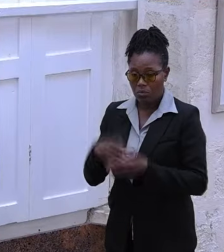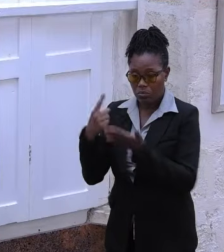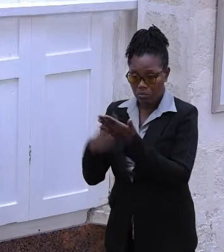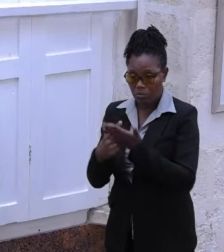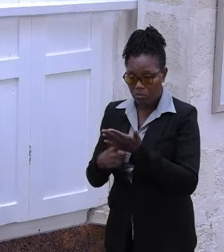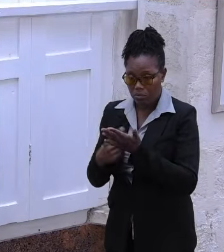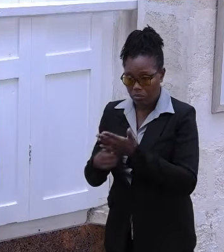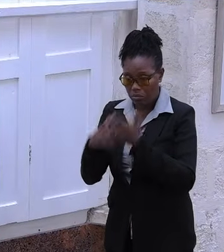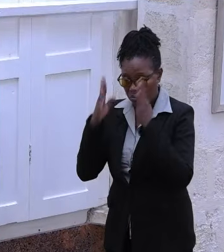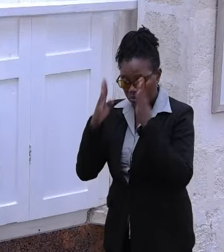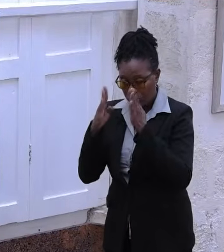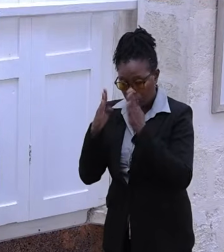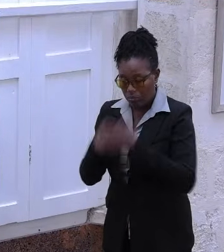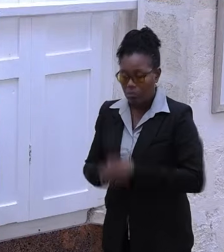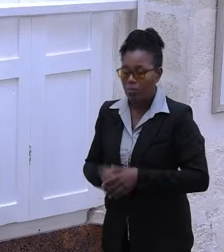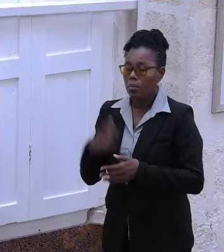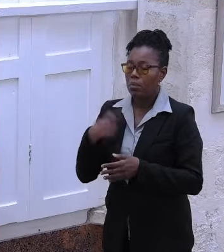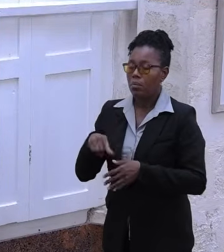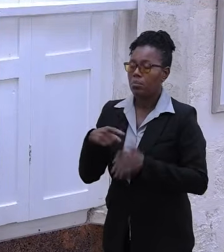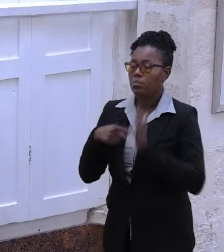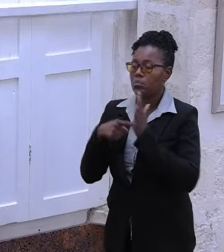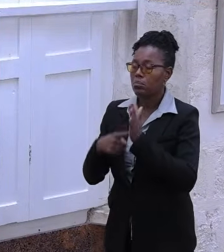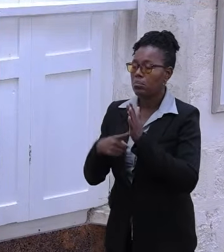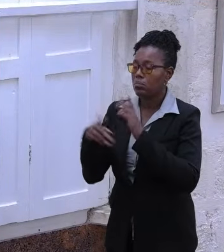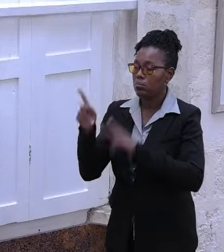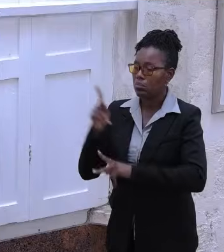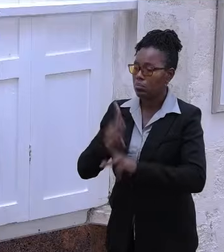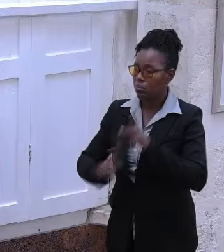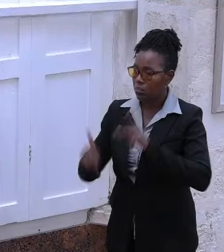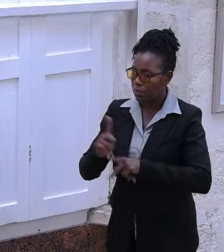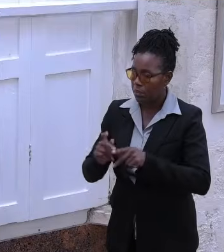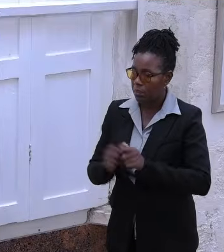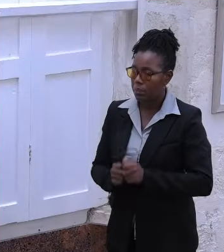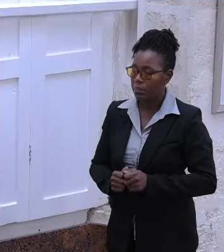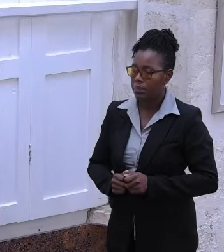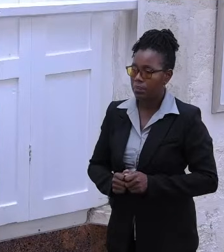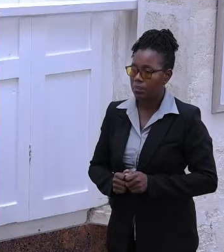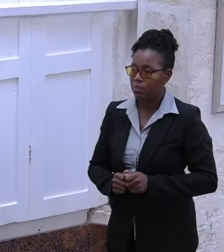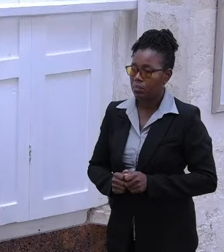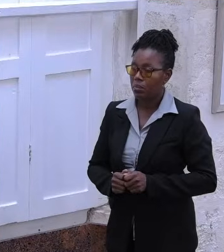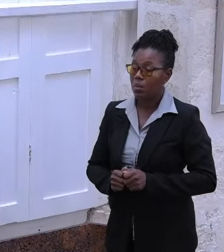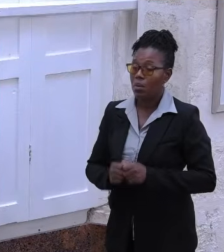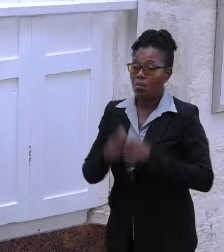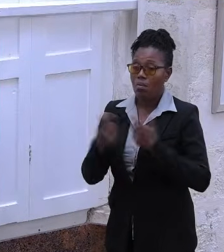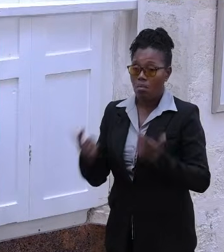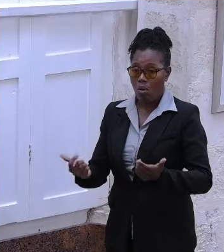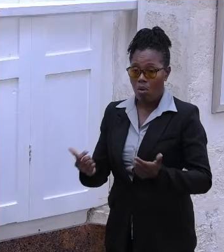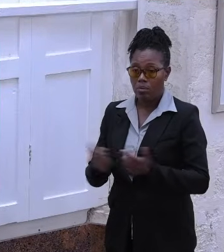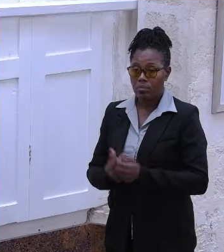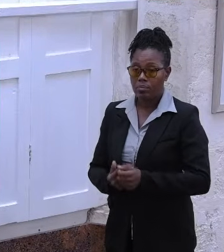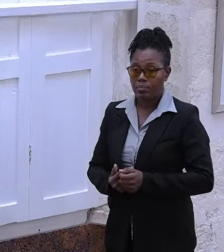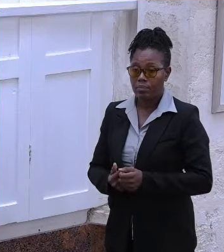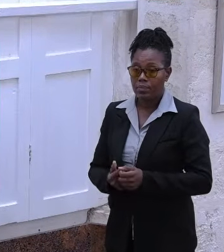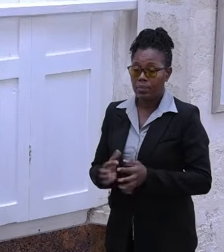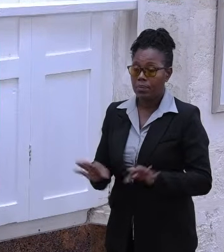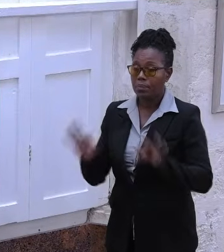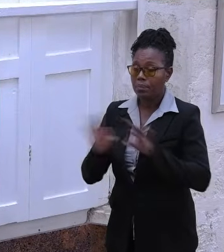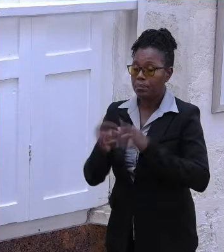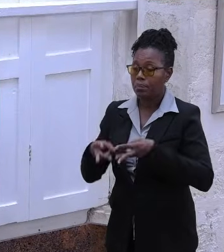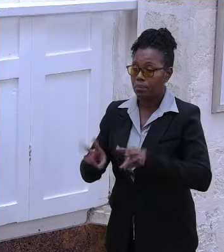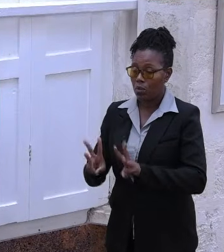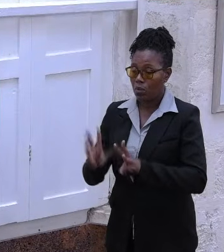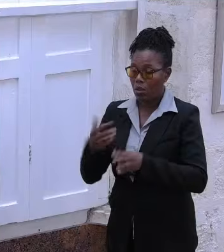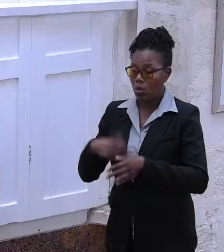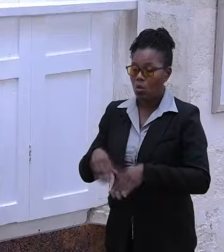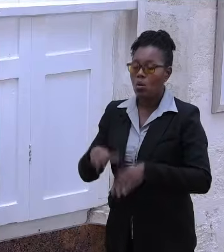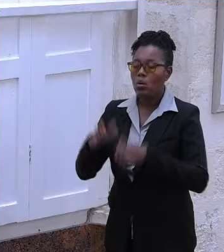you must demonstrate to the public in very large and meaningful manner that you're committed to doing what is